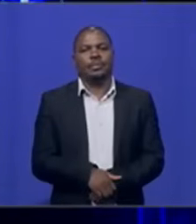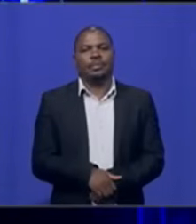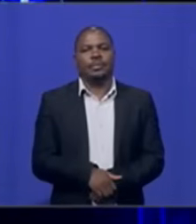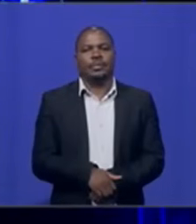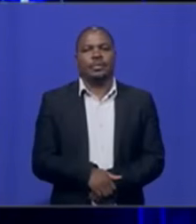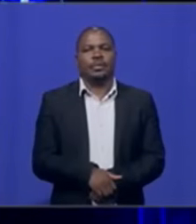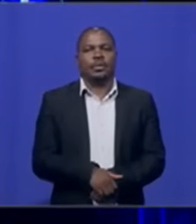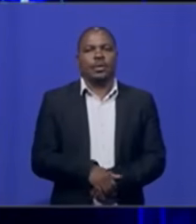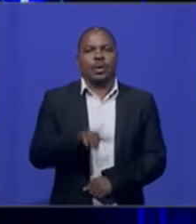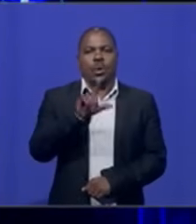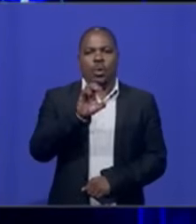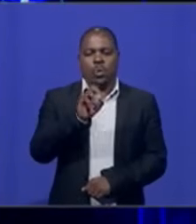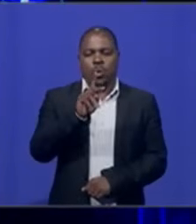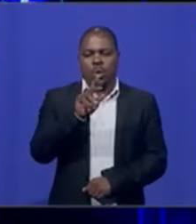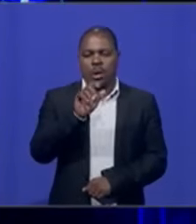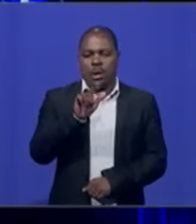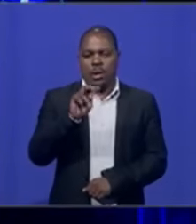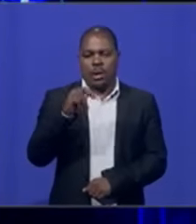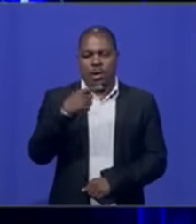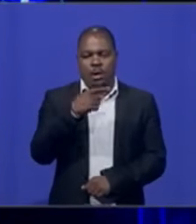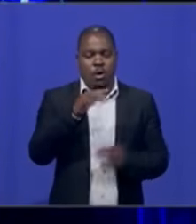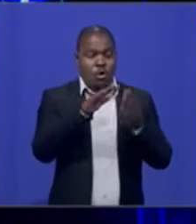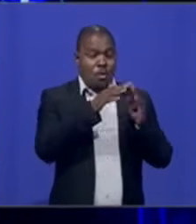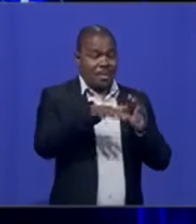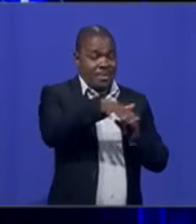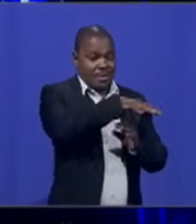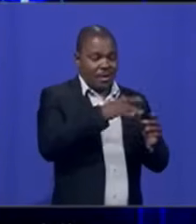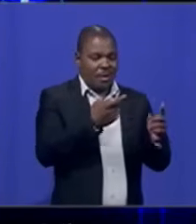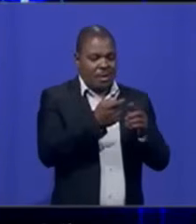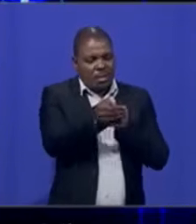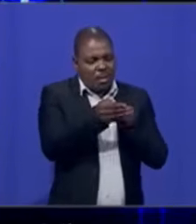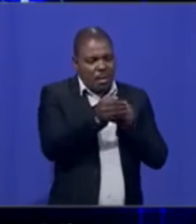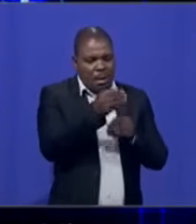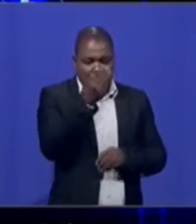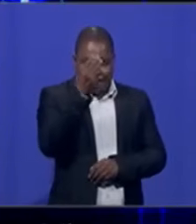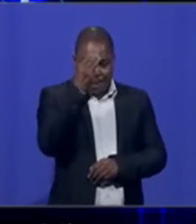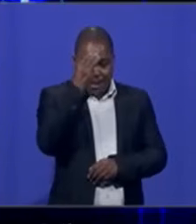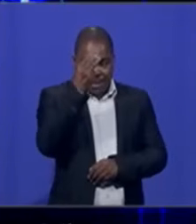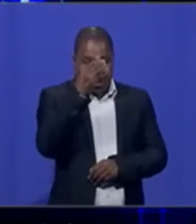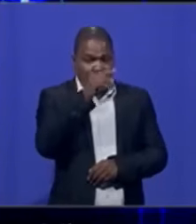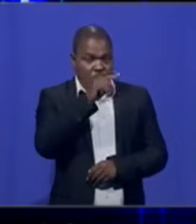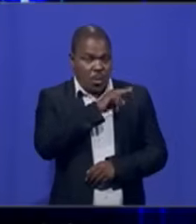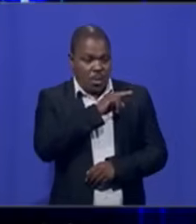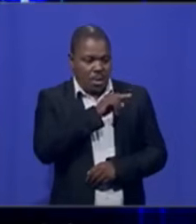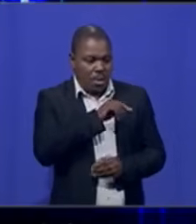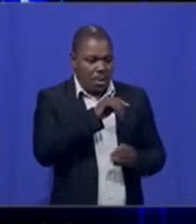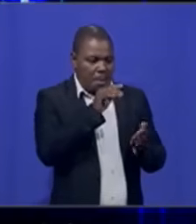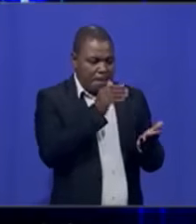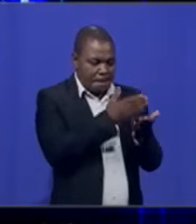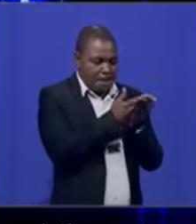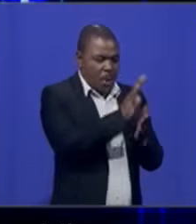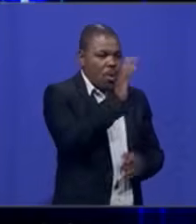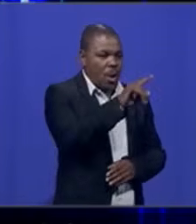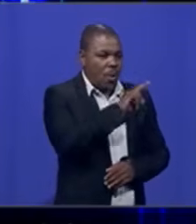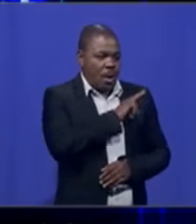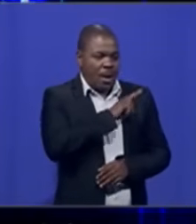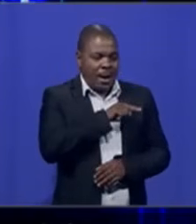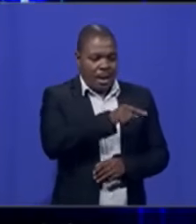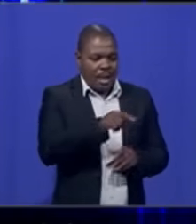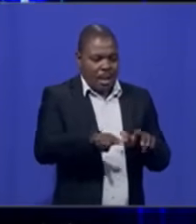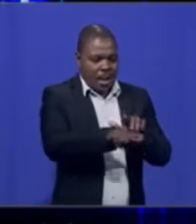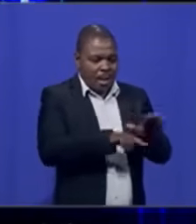Malapa a lokaleng village kantleng yana ho Mahikeng a tjametswe ke ho lelekwa ha ba ahile mobung o tsekwang. Mmuso wa